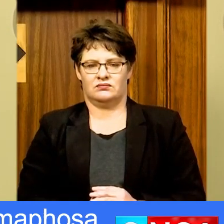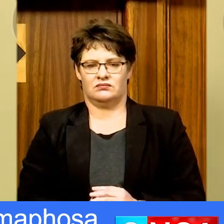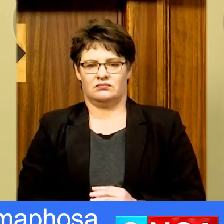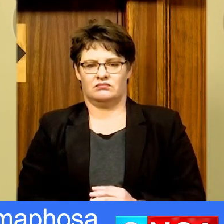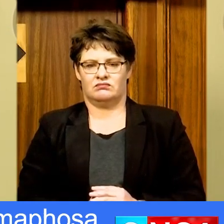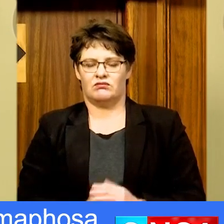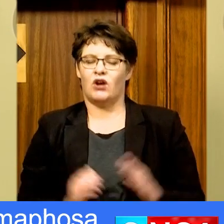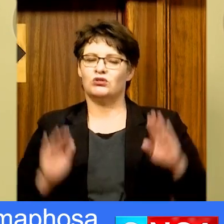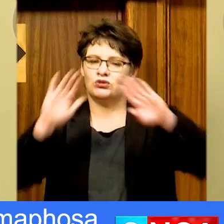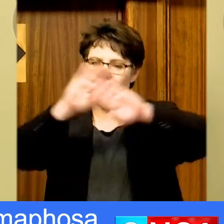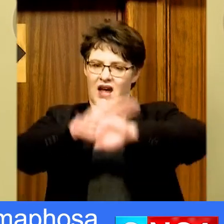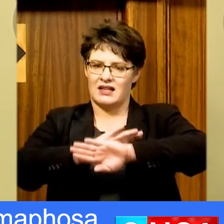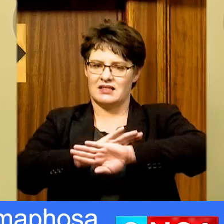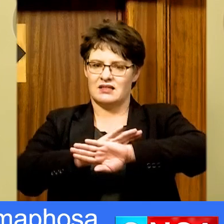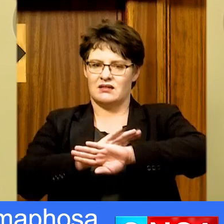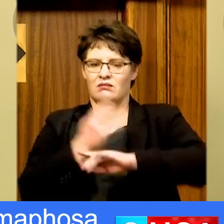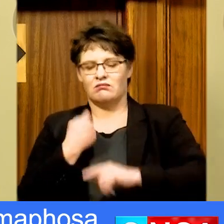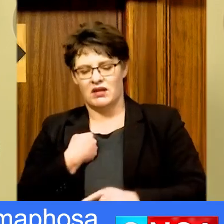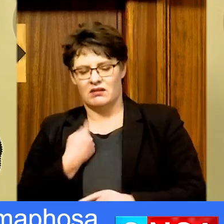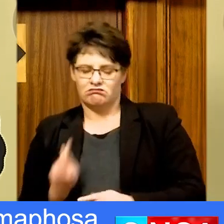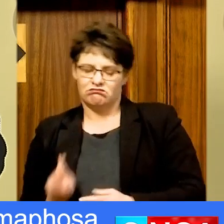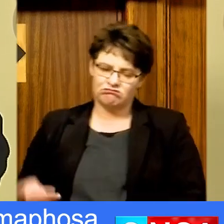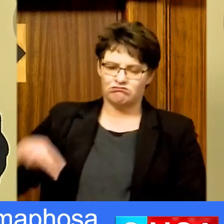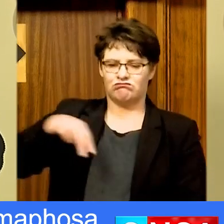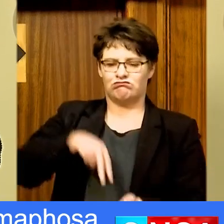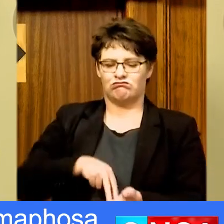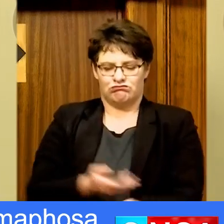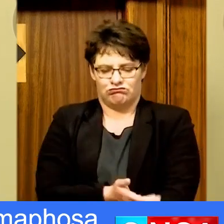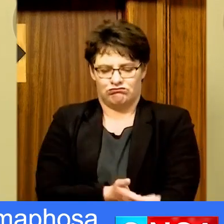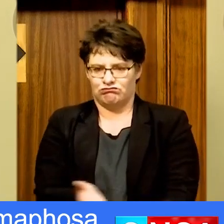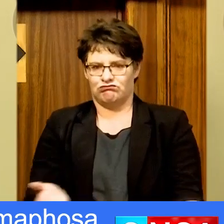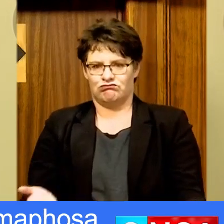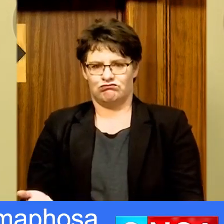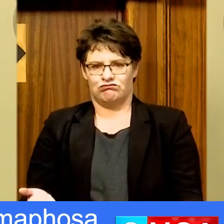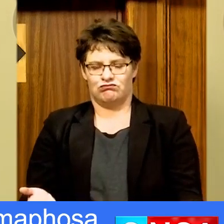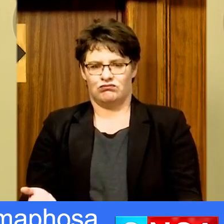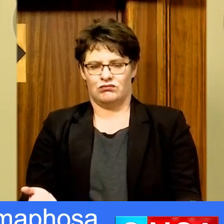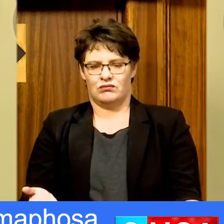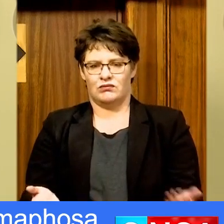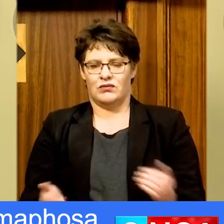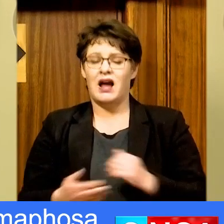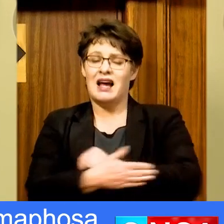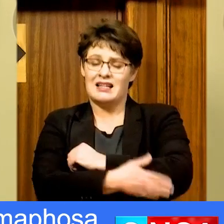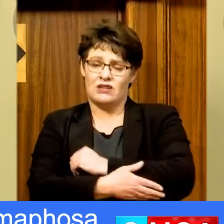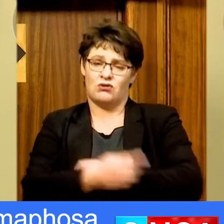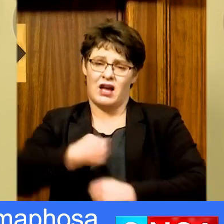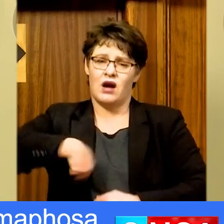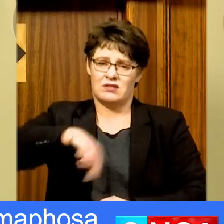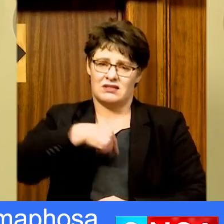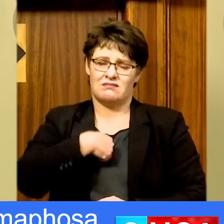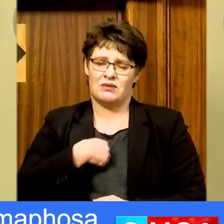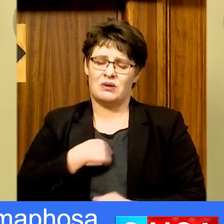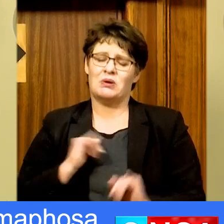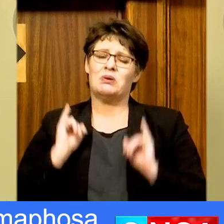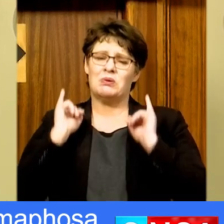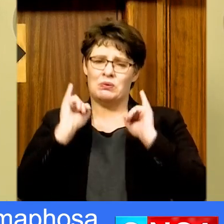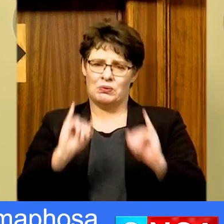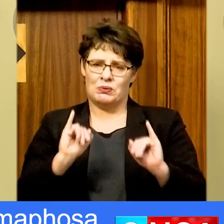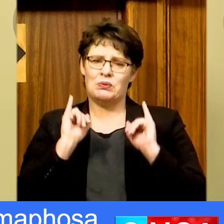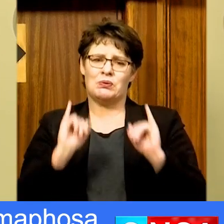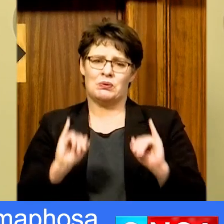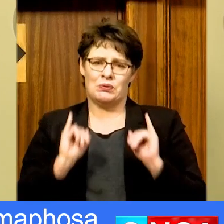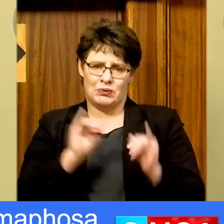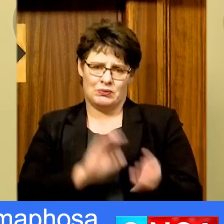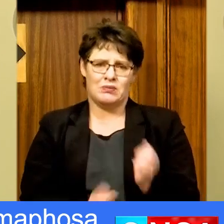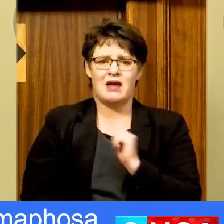This evening, as I stand here before you, our nation is confronted by the gravest crisis in the